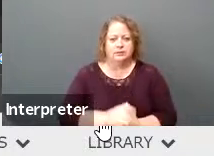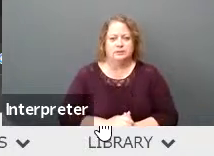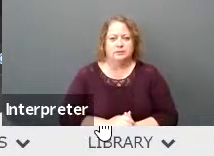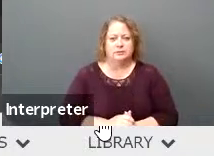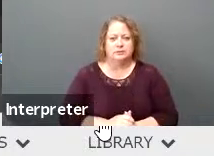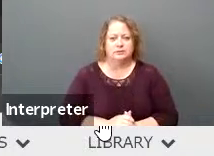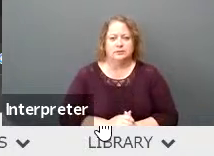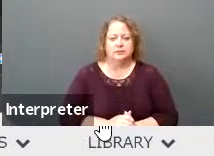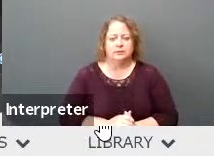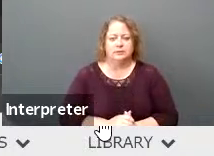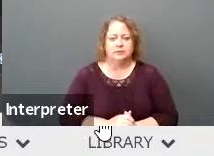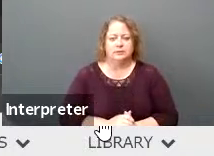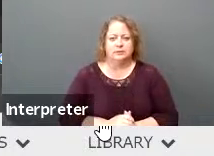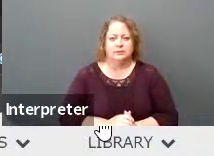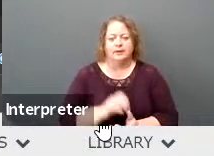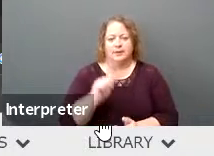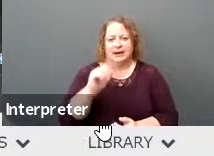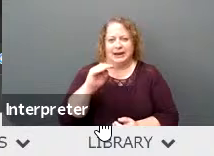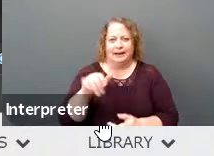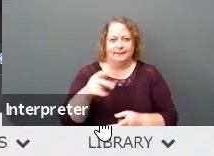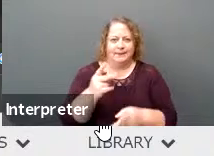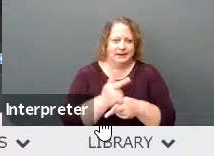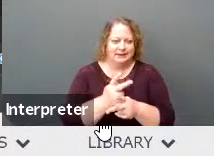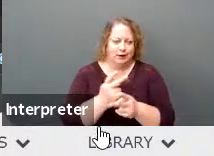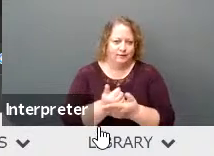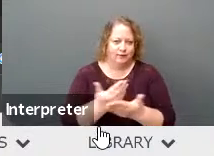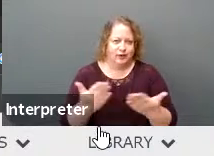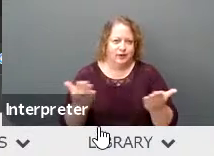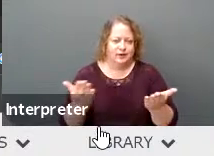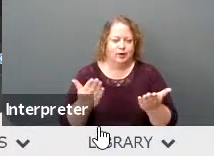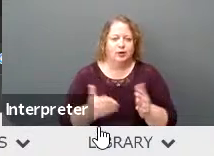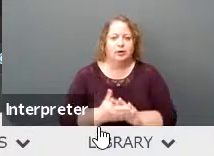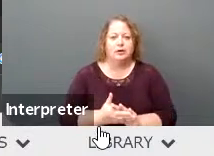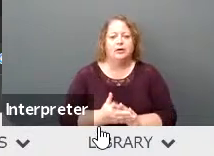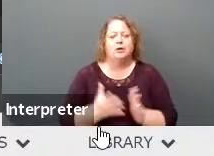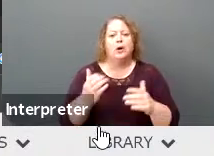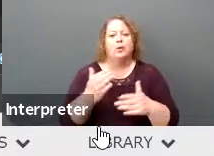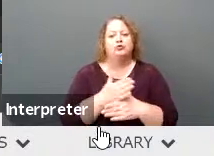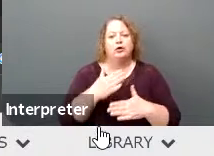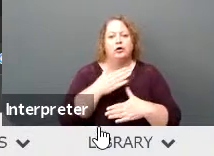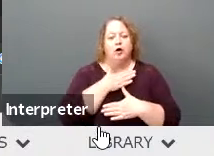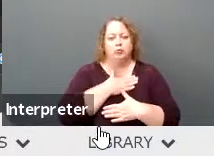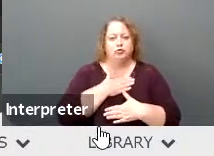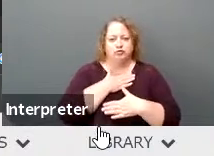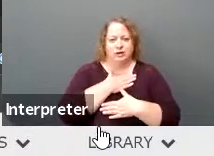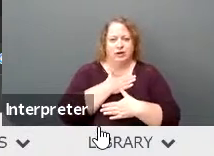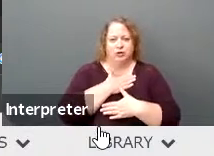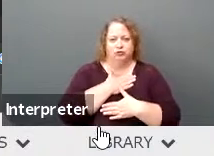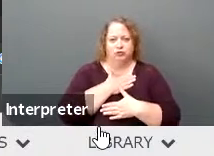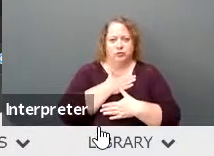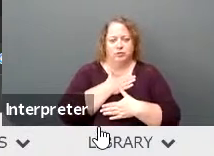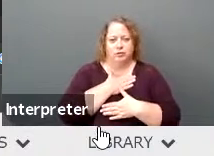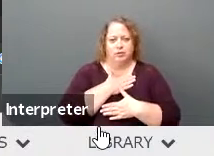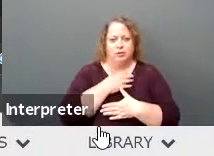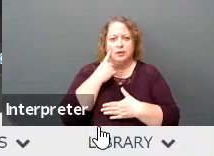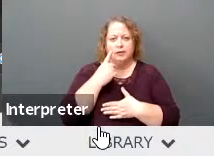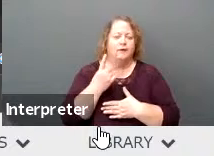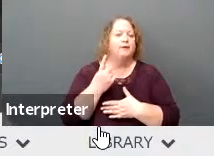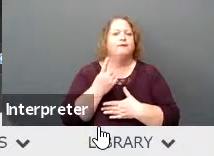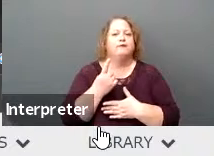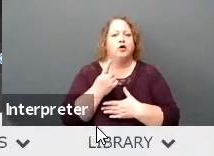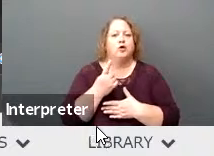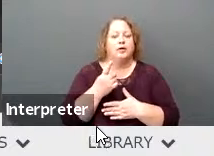and Amy takes care of everything there. Okay, I want to share our appreciation for the contributions